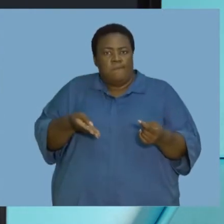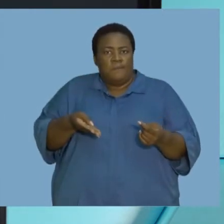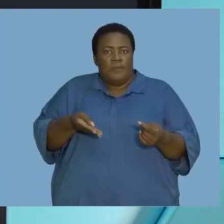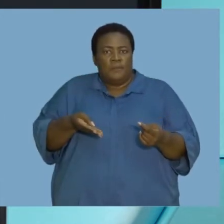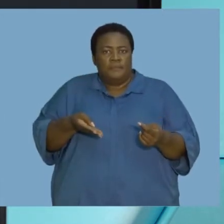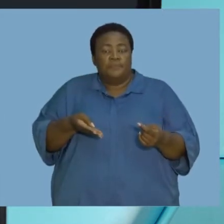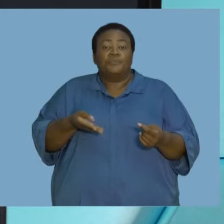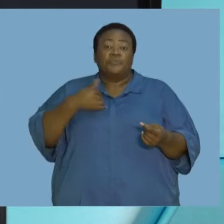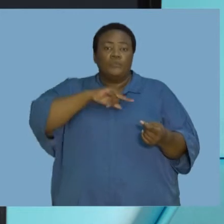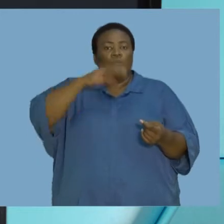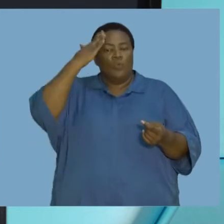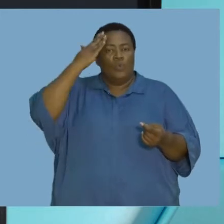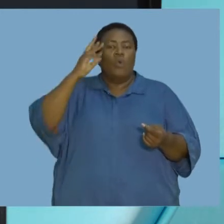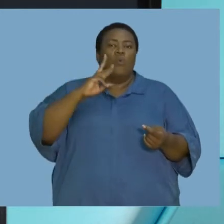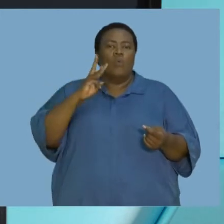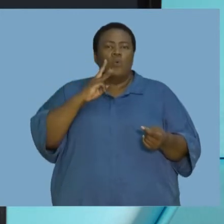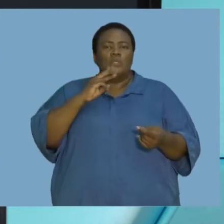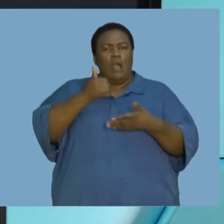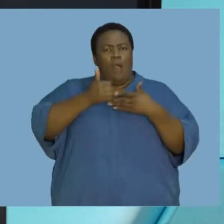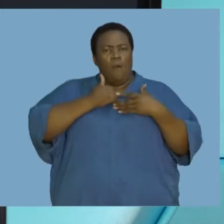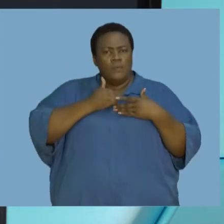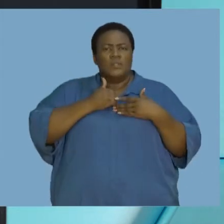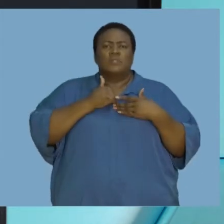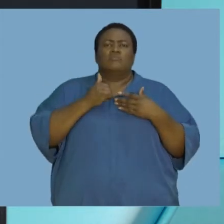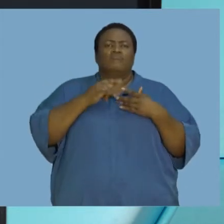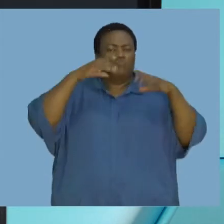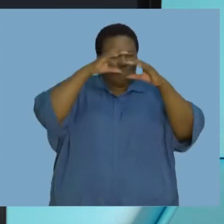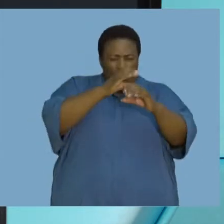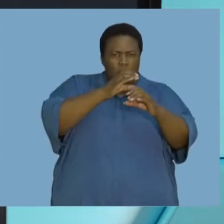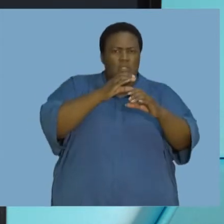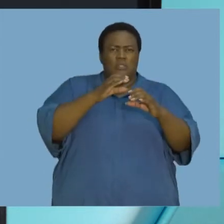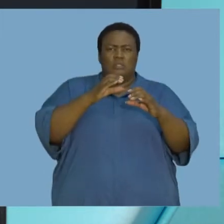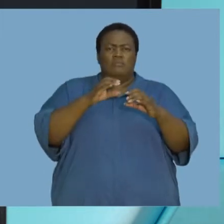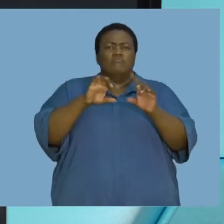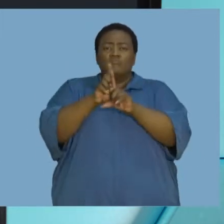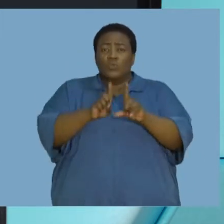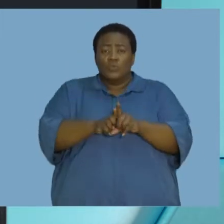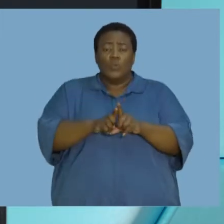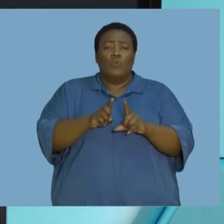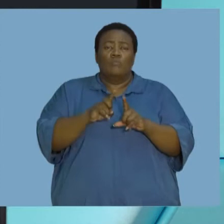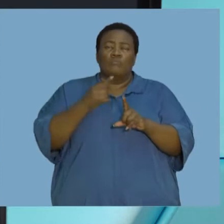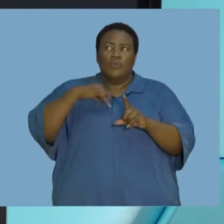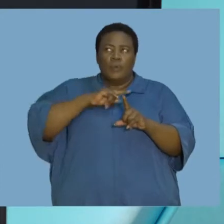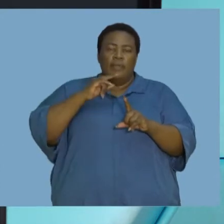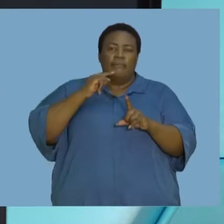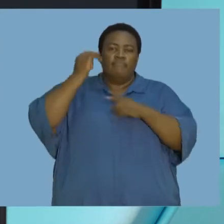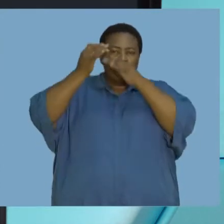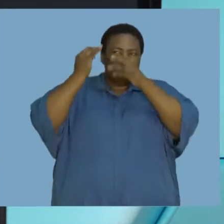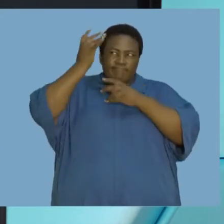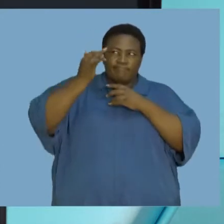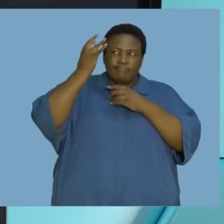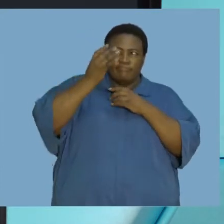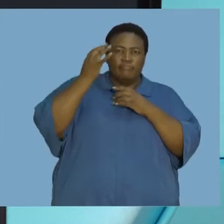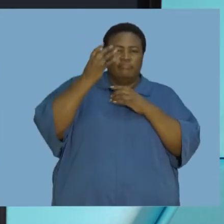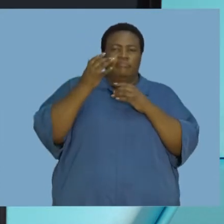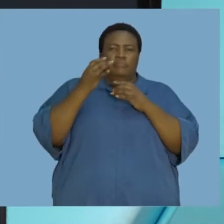physiological perspective, we know that water keeps us hydrated, allows us to focus, allows us to be able to process digestive enzymes